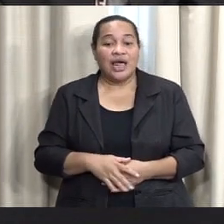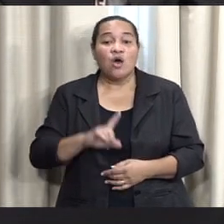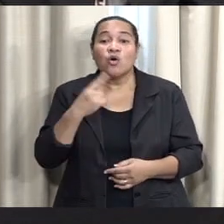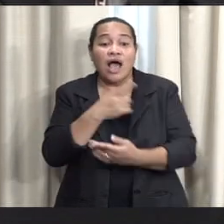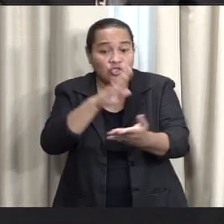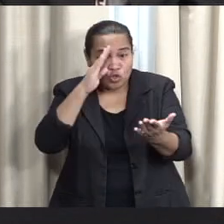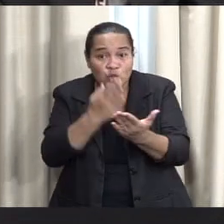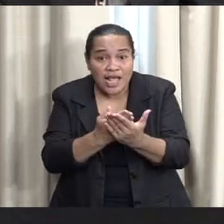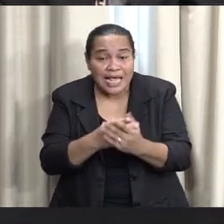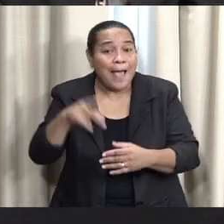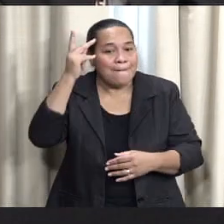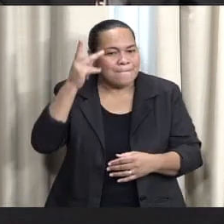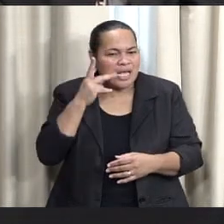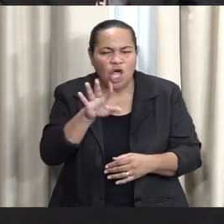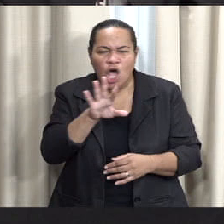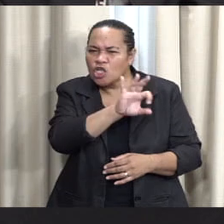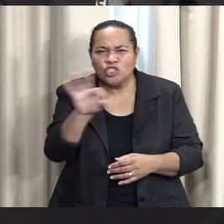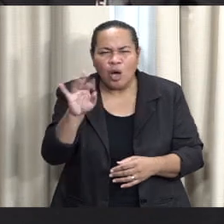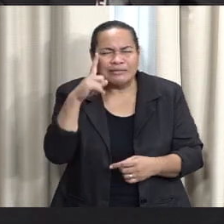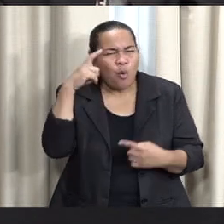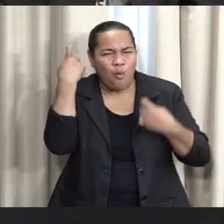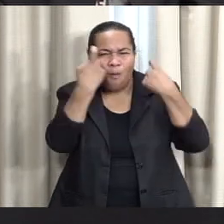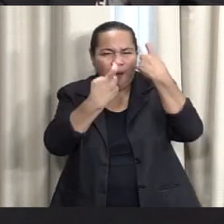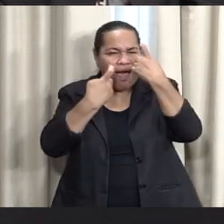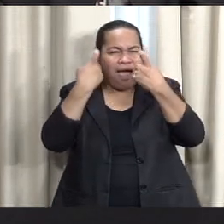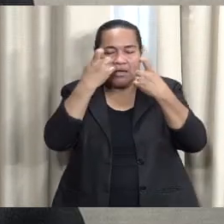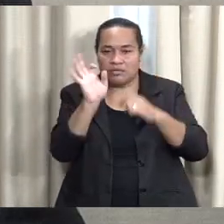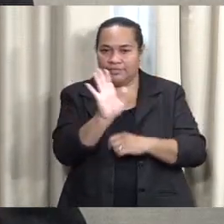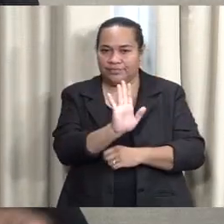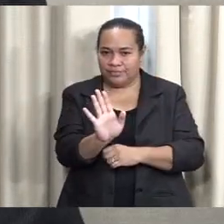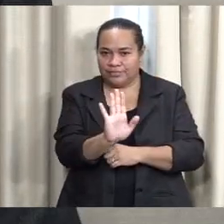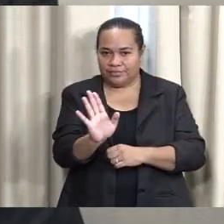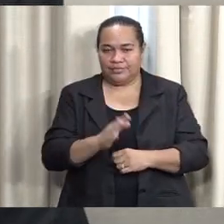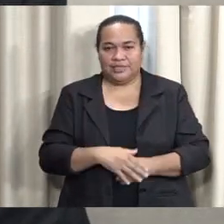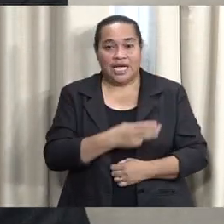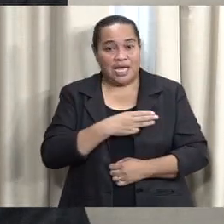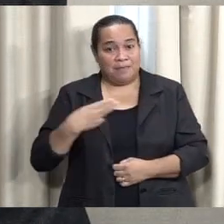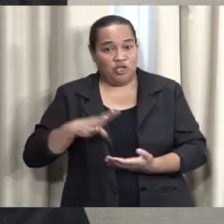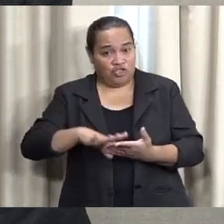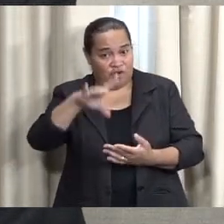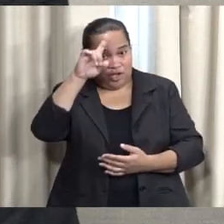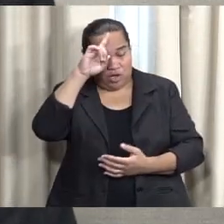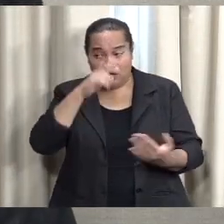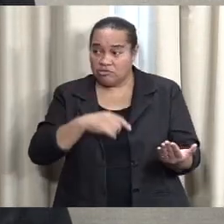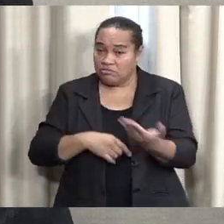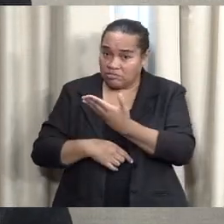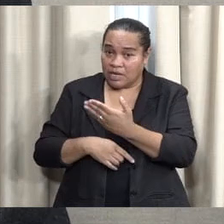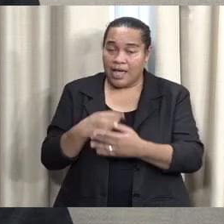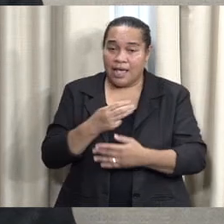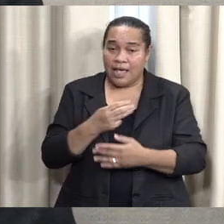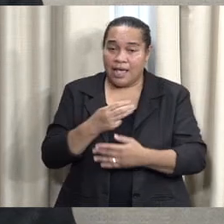students and parents have no cause for concern. The Ministry of Education, the Ministry of